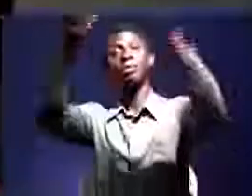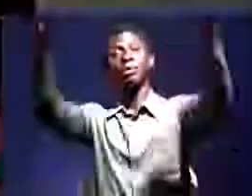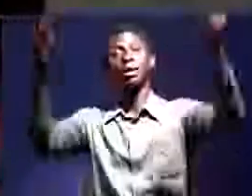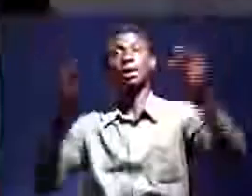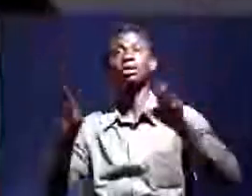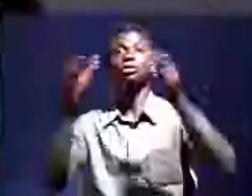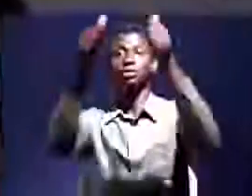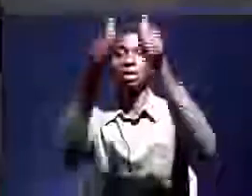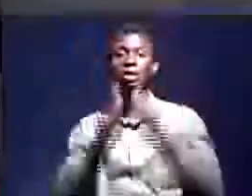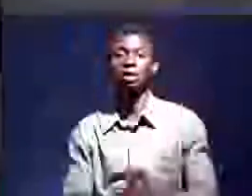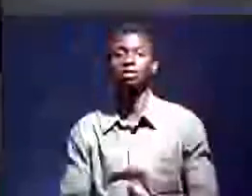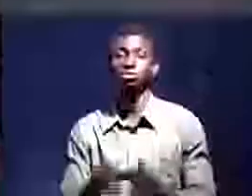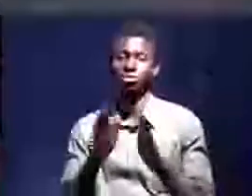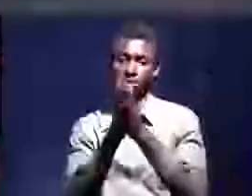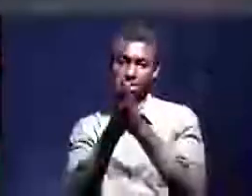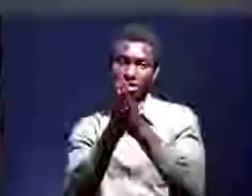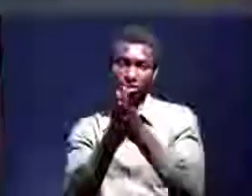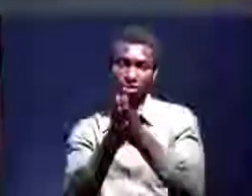Many students